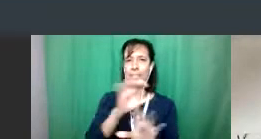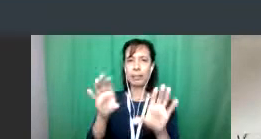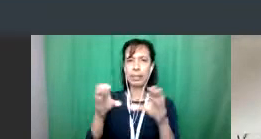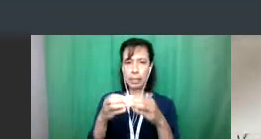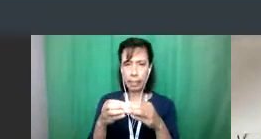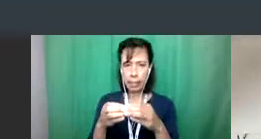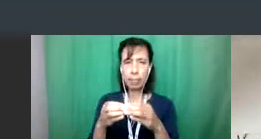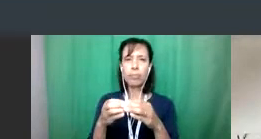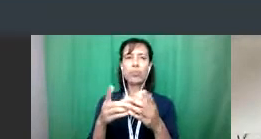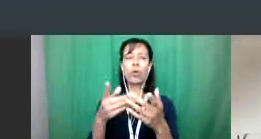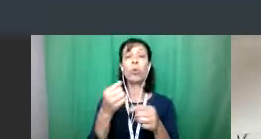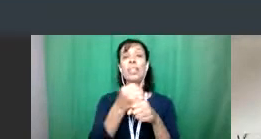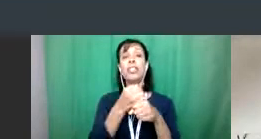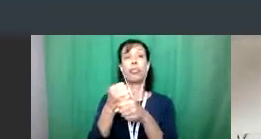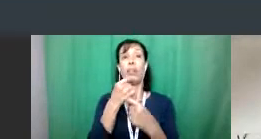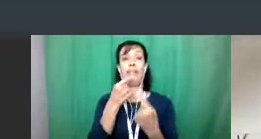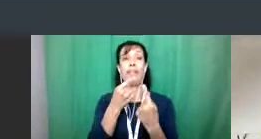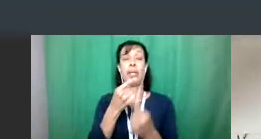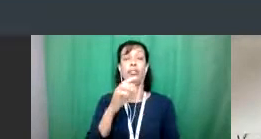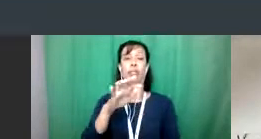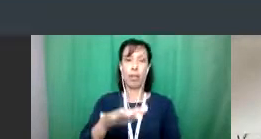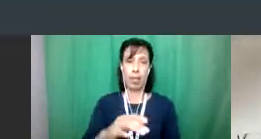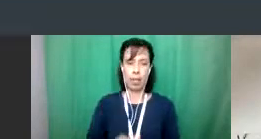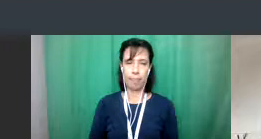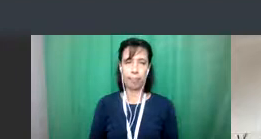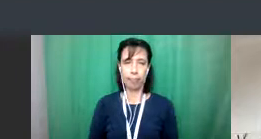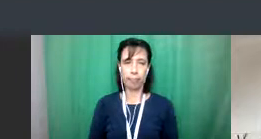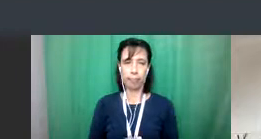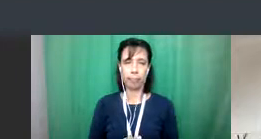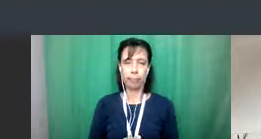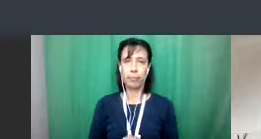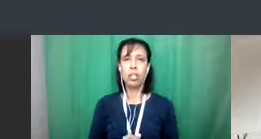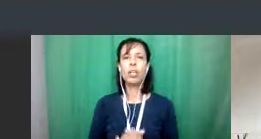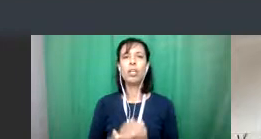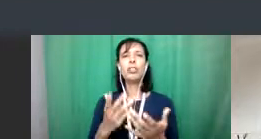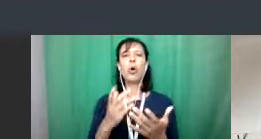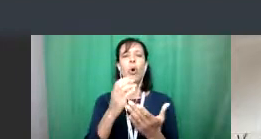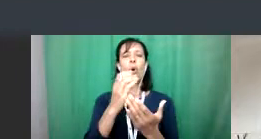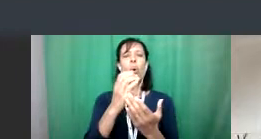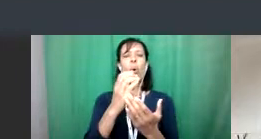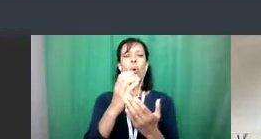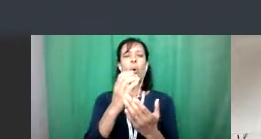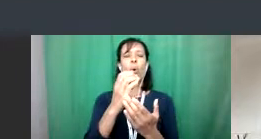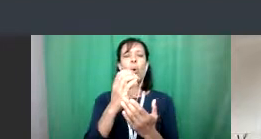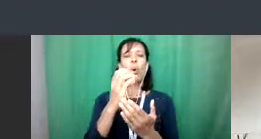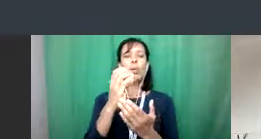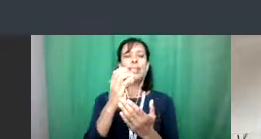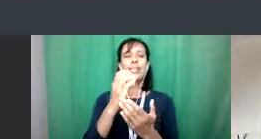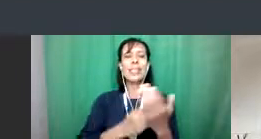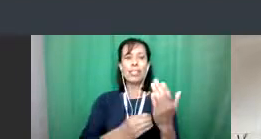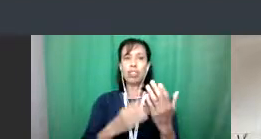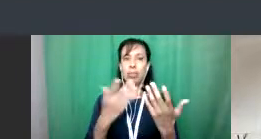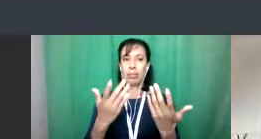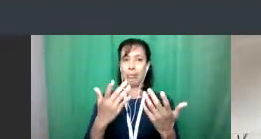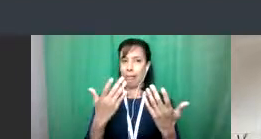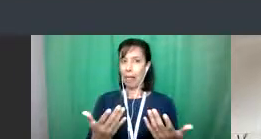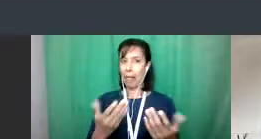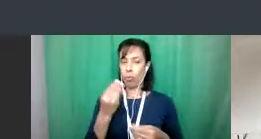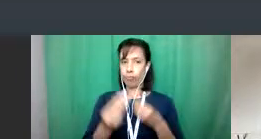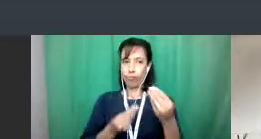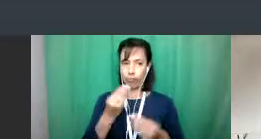there. The section I'm going to point out to you now, which I think is very useful, is the assessment and feedback section